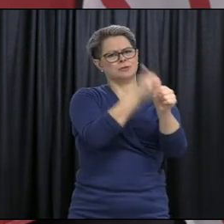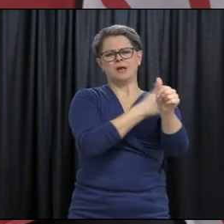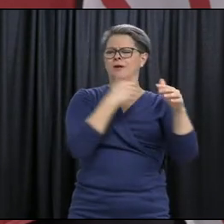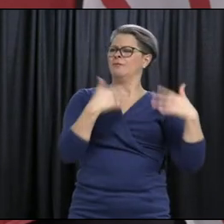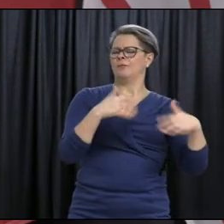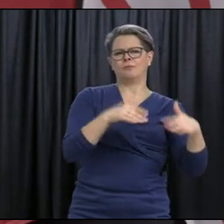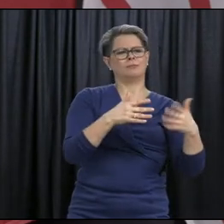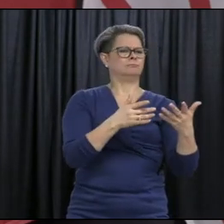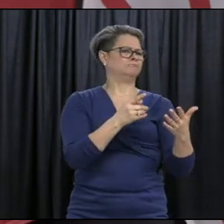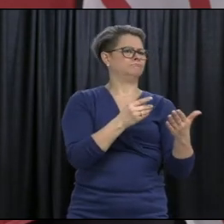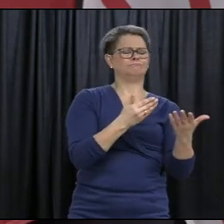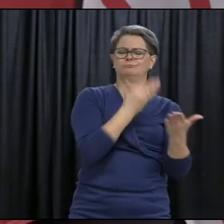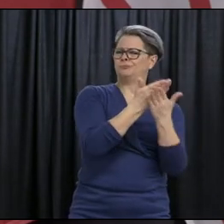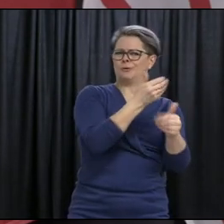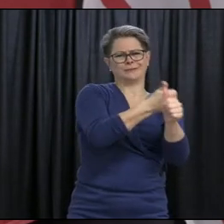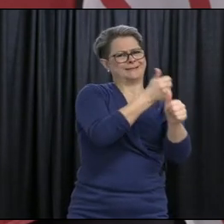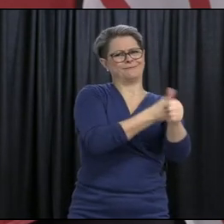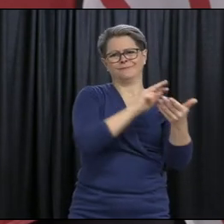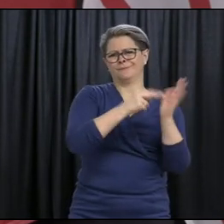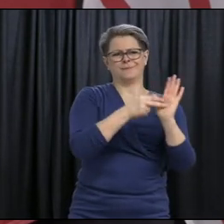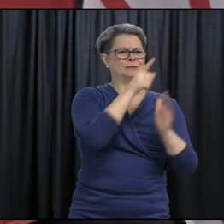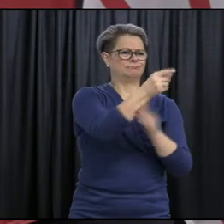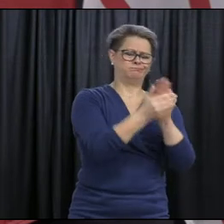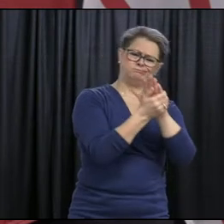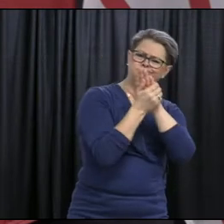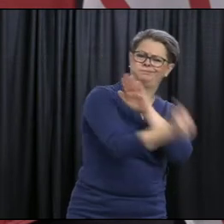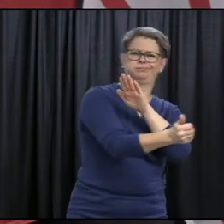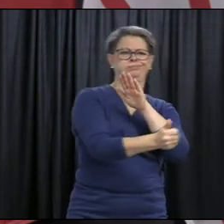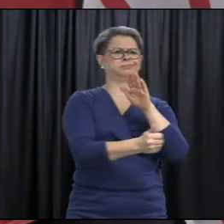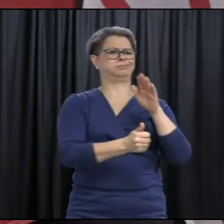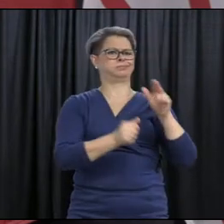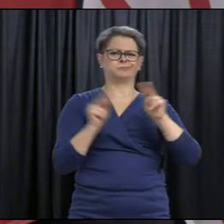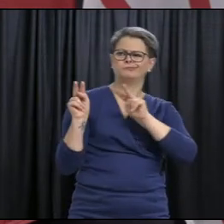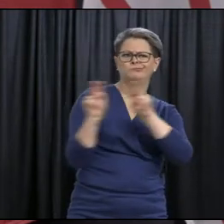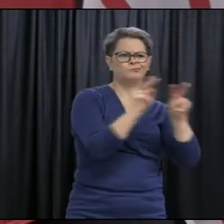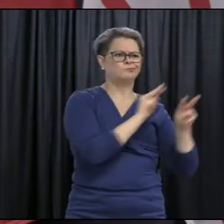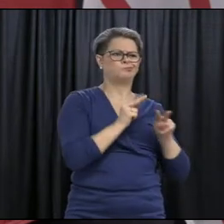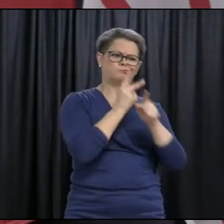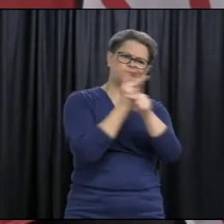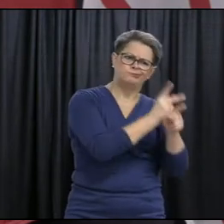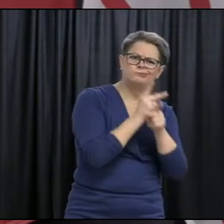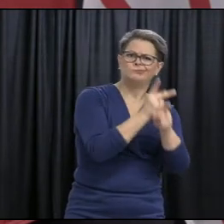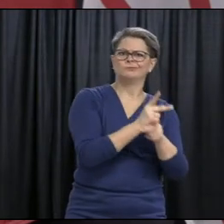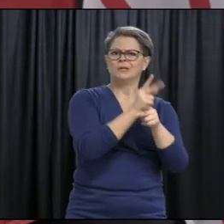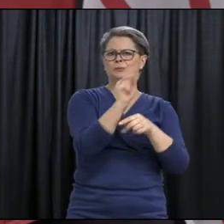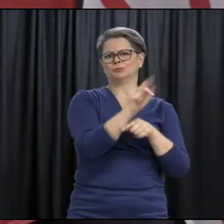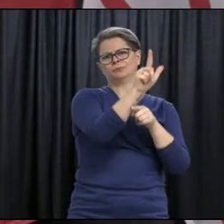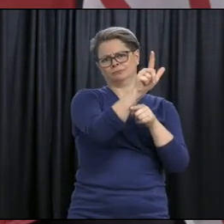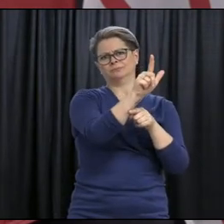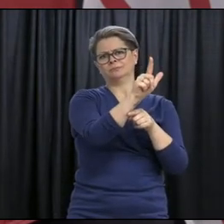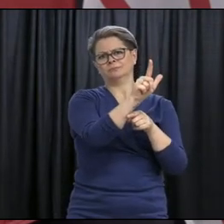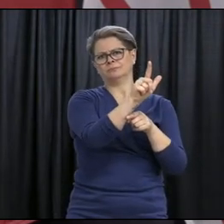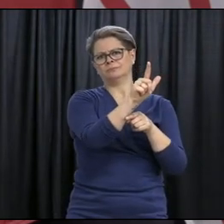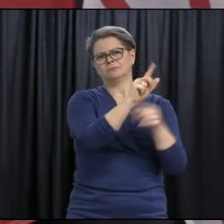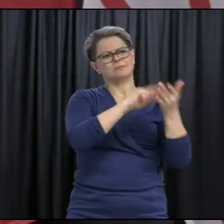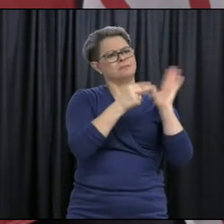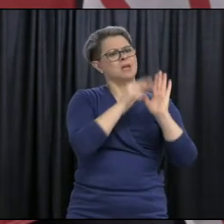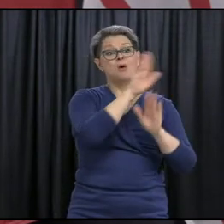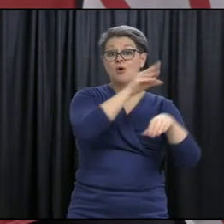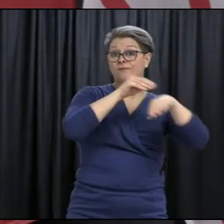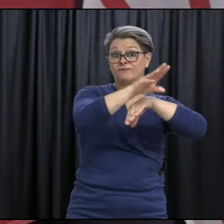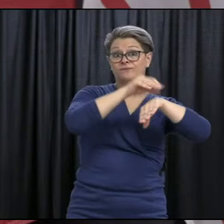herself. She has the ability to look at this and to give the best